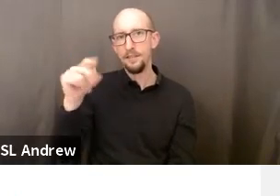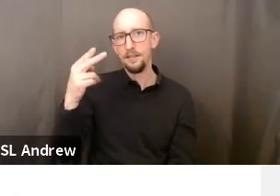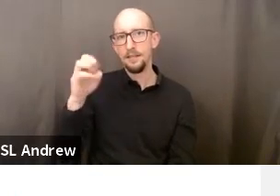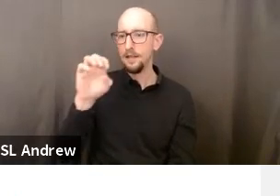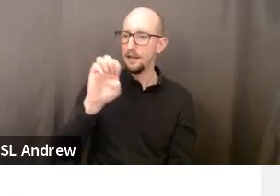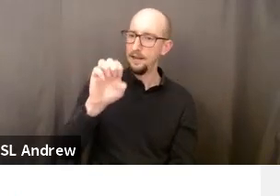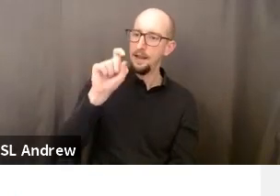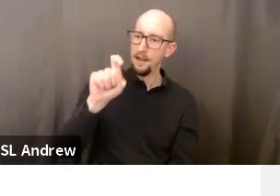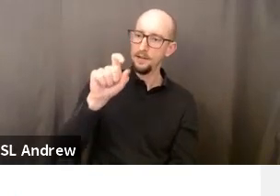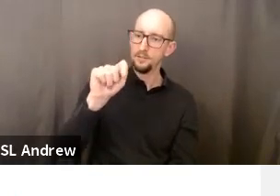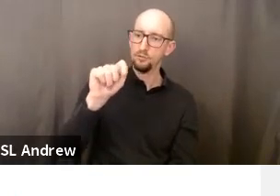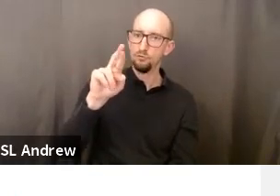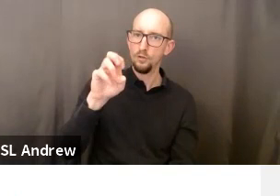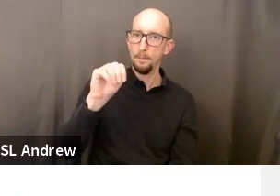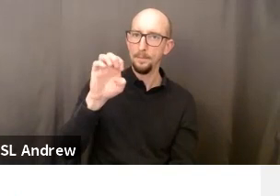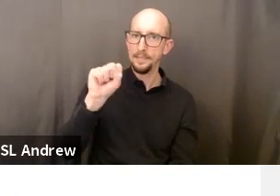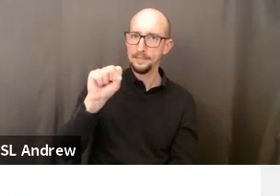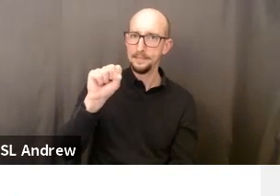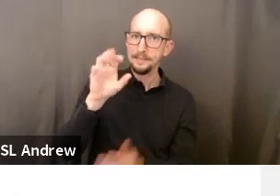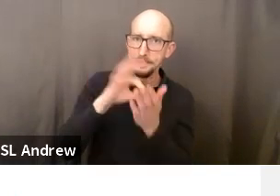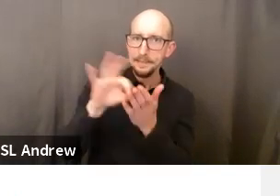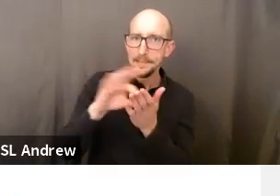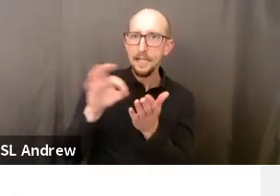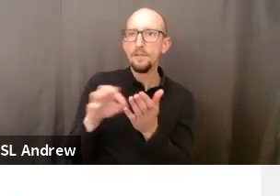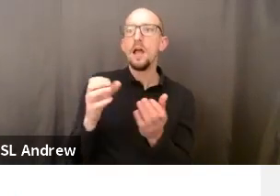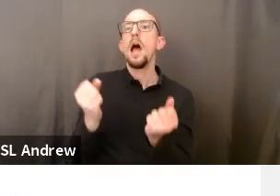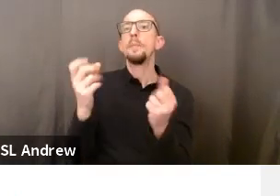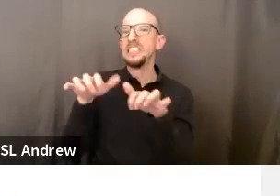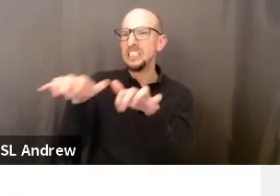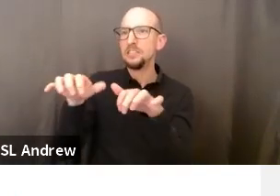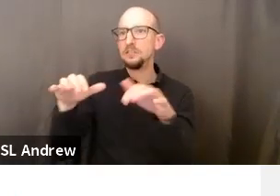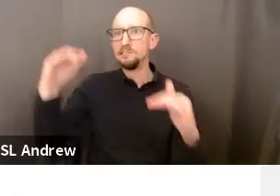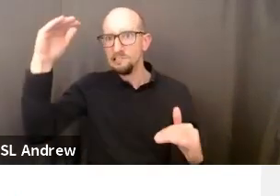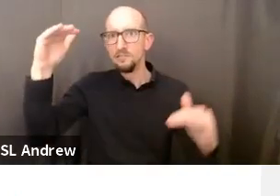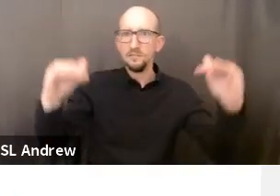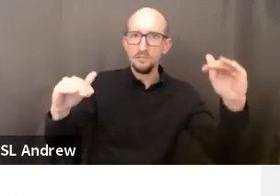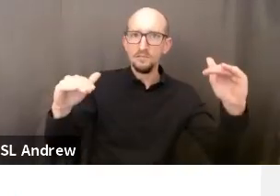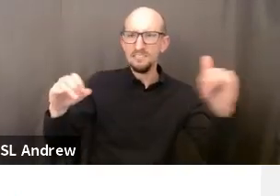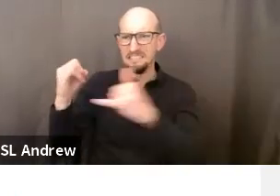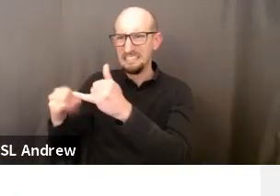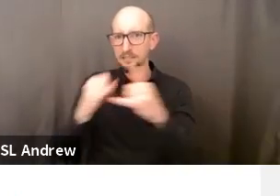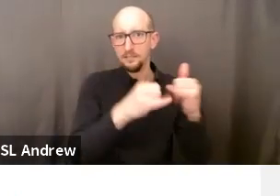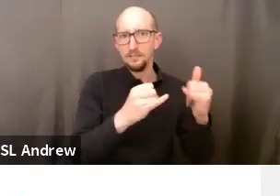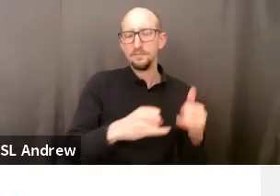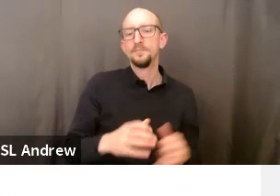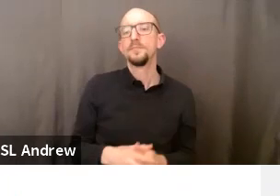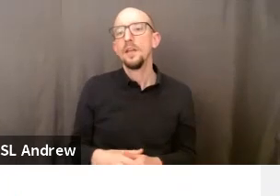And this was part of the, I learned about this through the Harvard